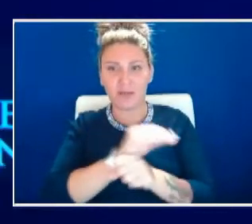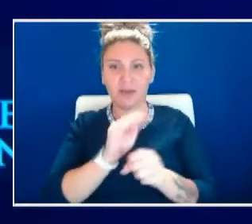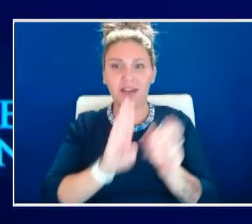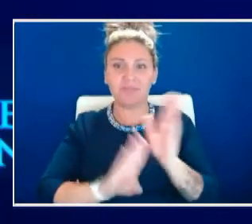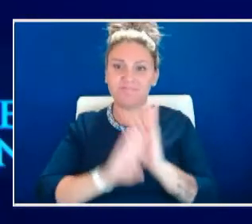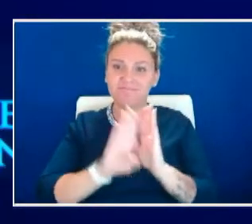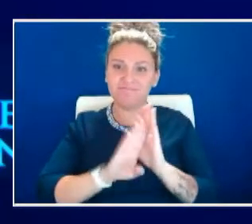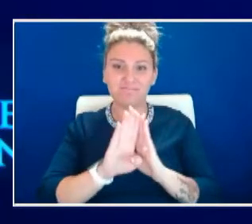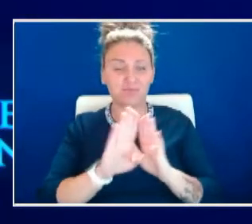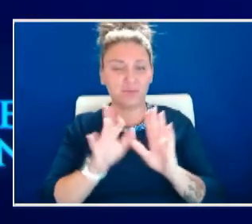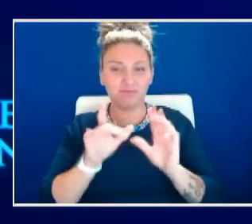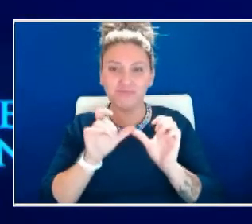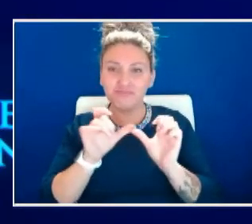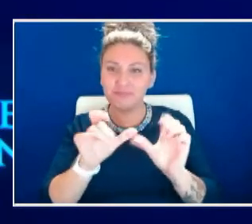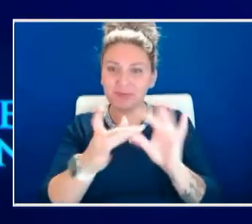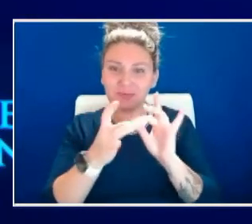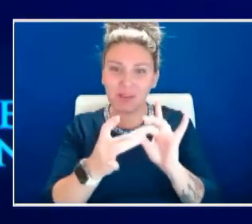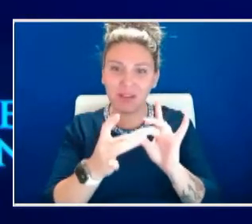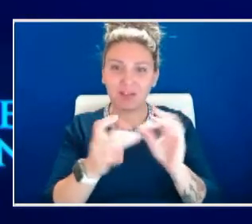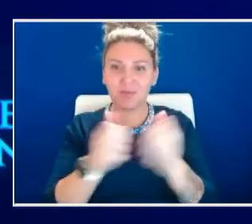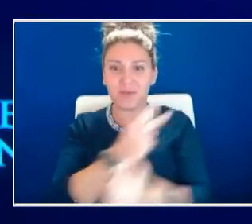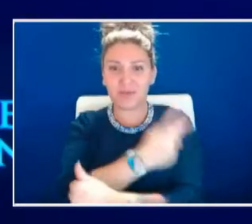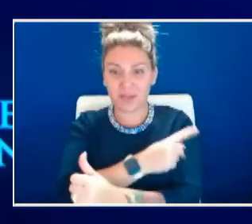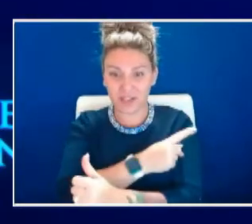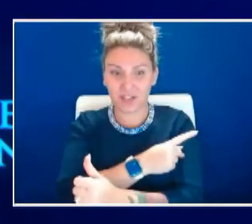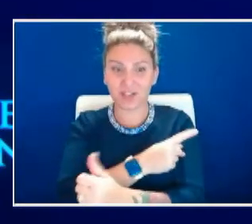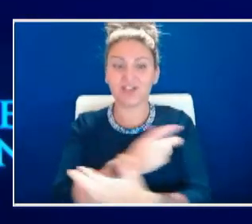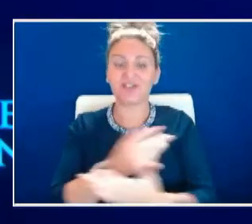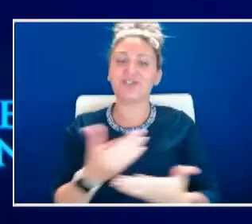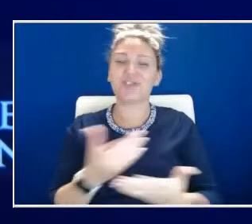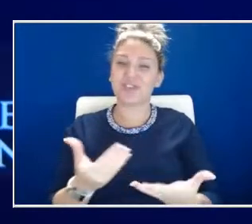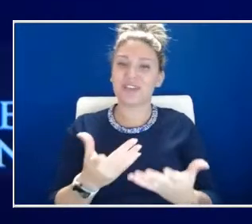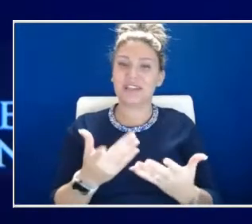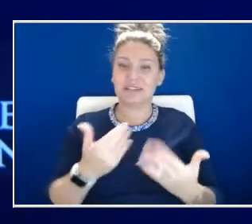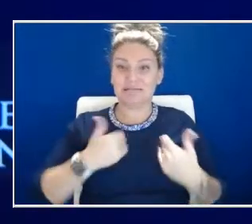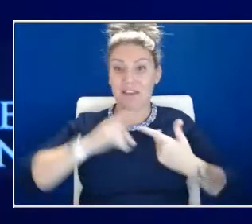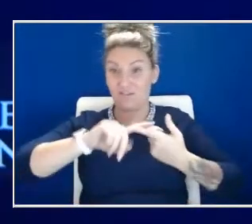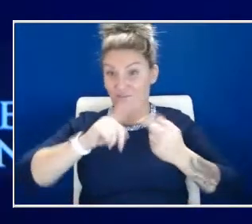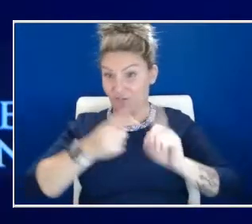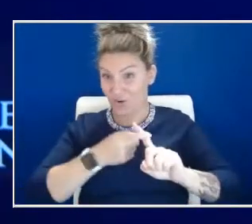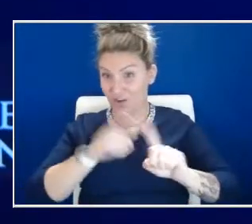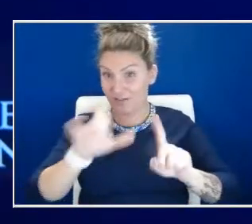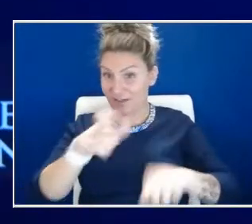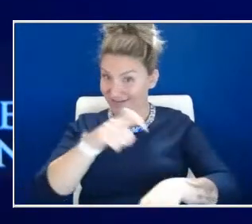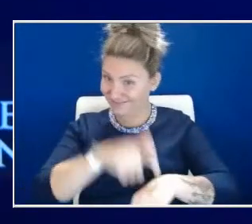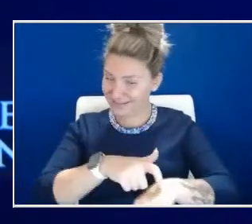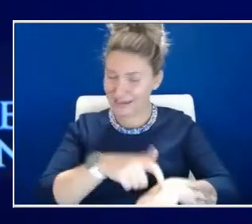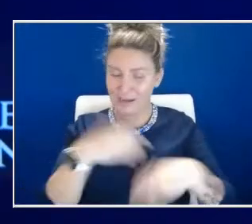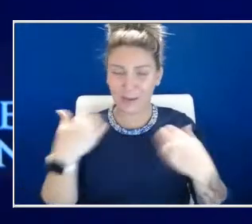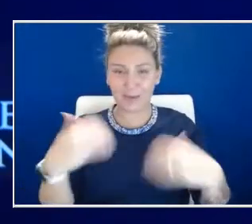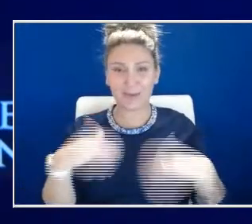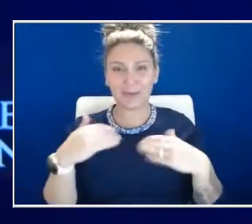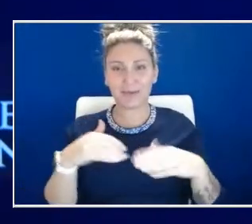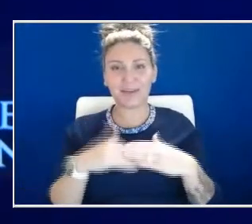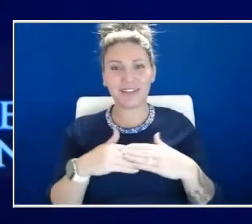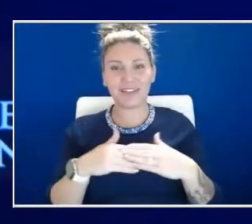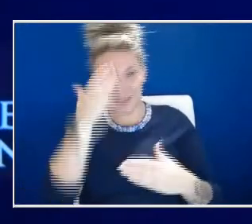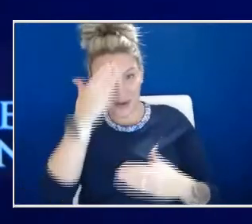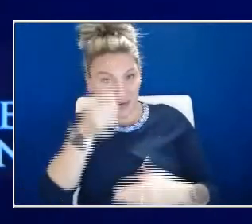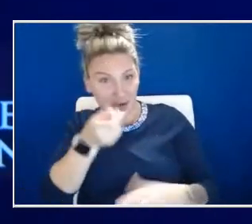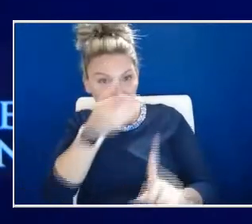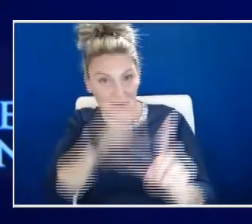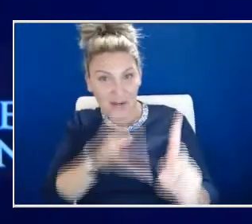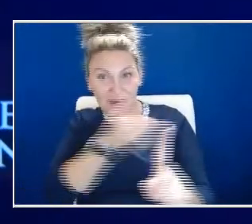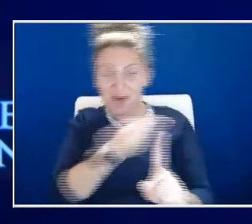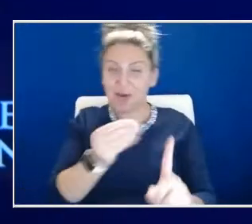long-standing relationships with patients is to have a friend for that length of time. And so getting to know her and Bob and Meredith,